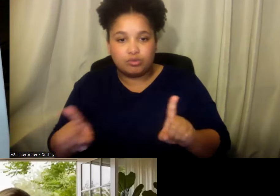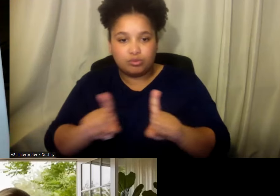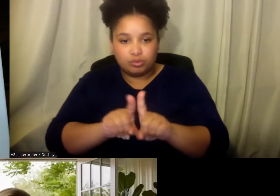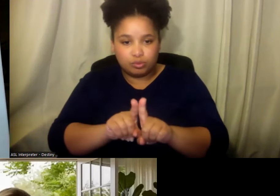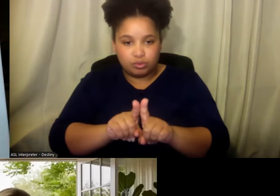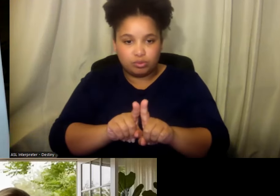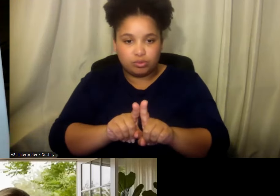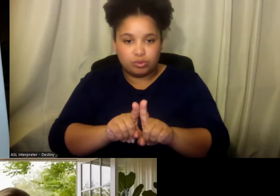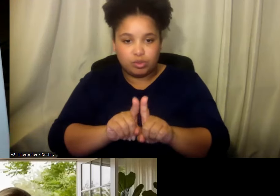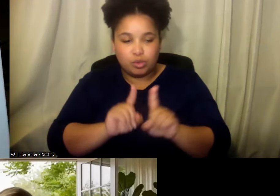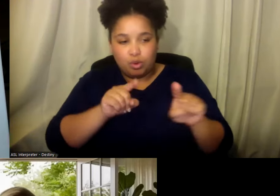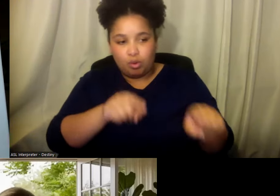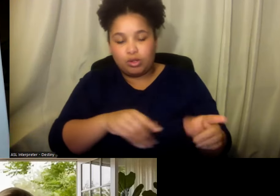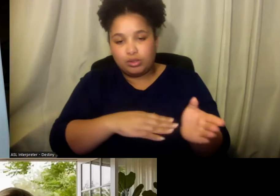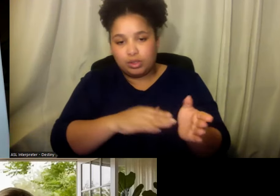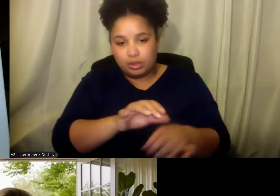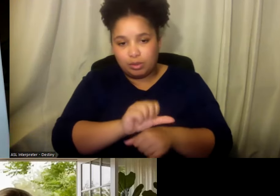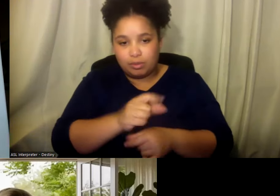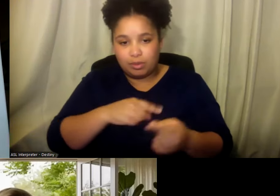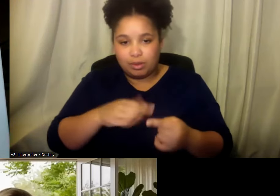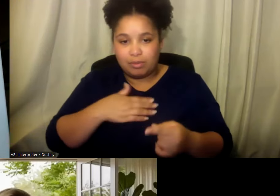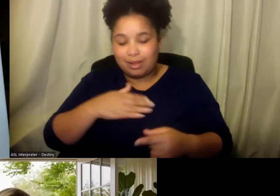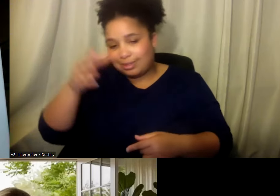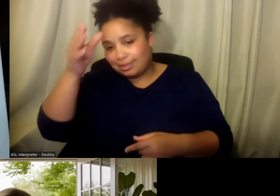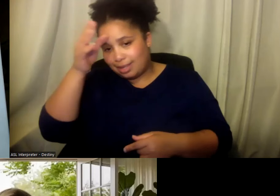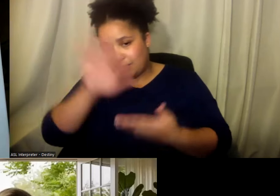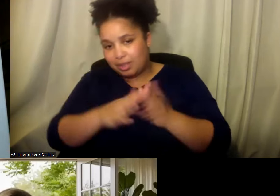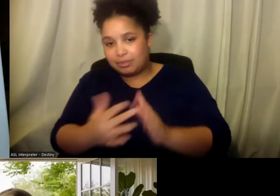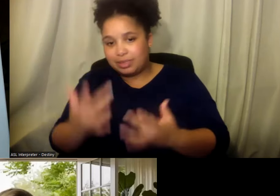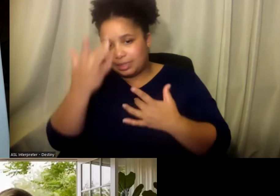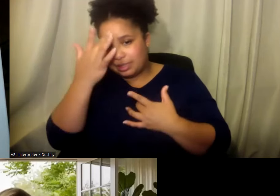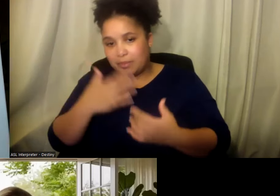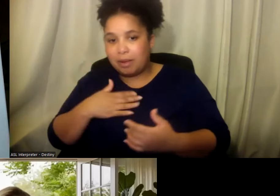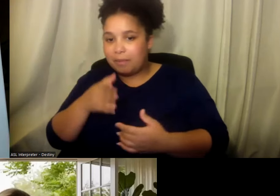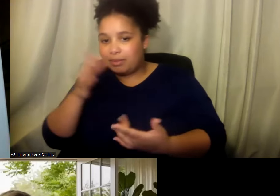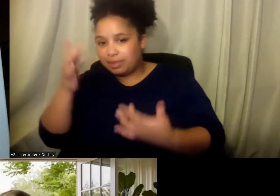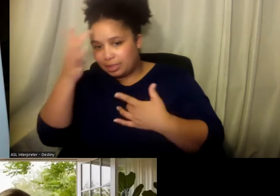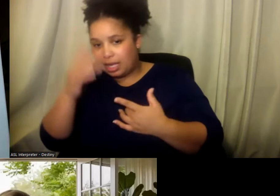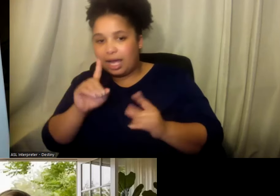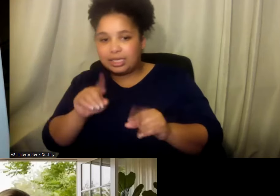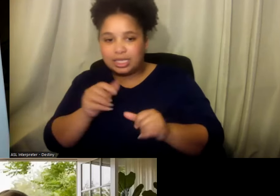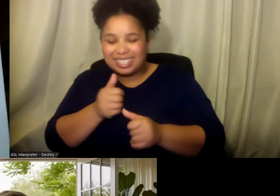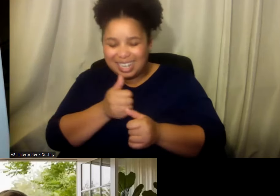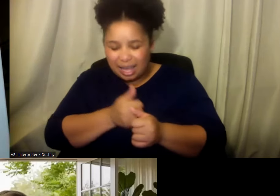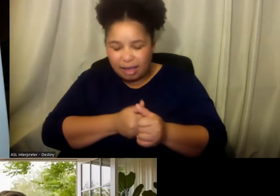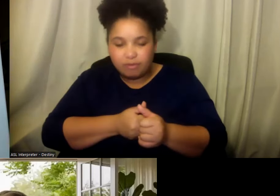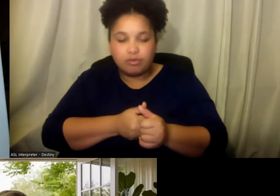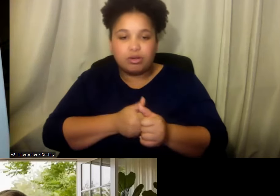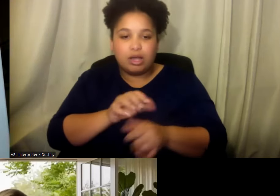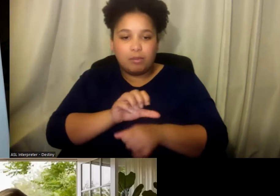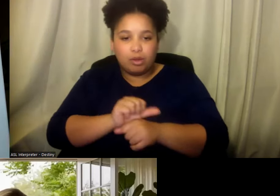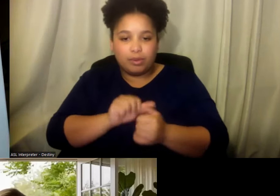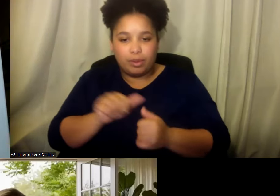to the physician appointments. I know when my dad got sick and my mom got sick, I attended every single appointment with